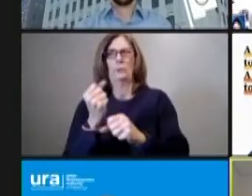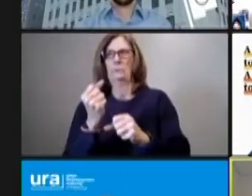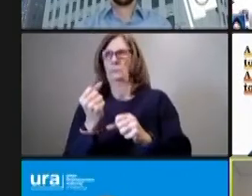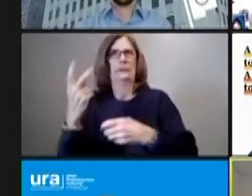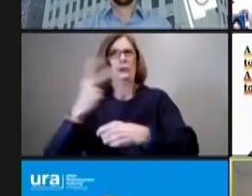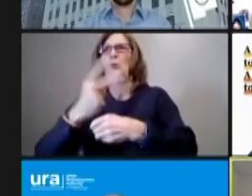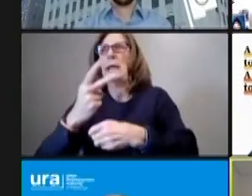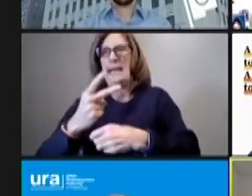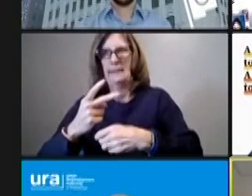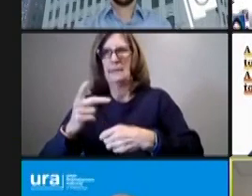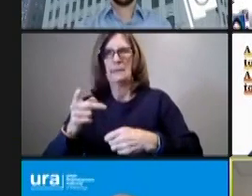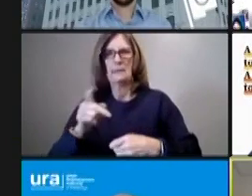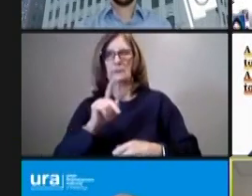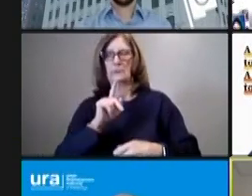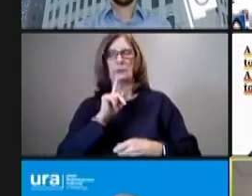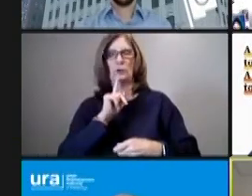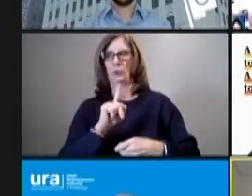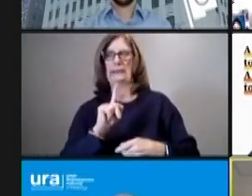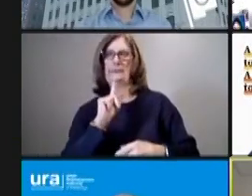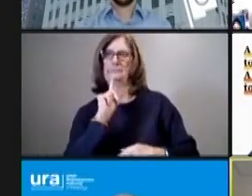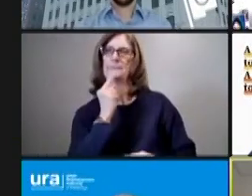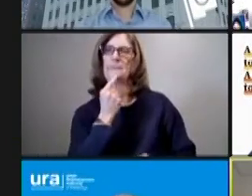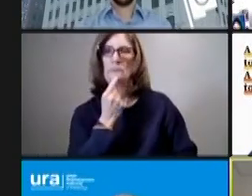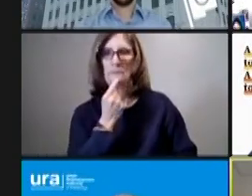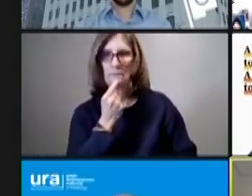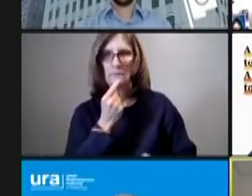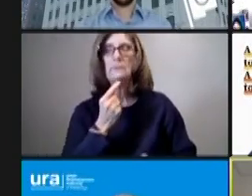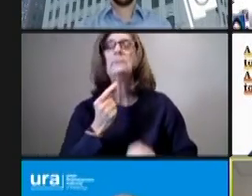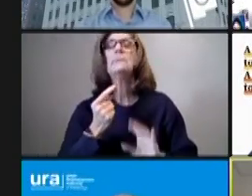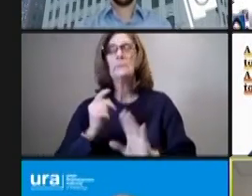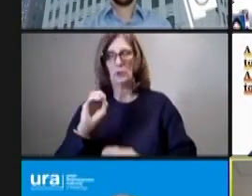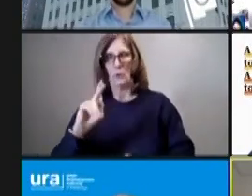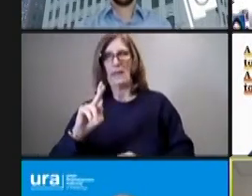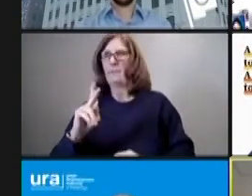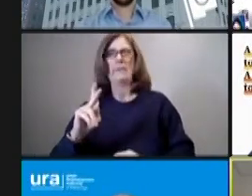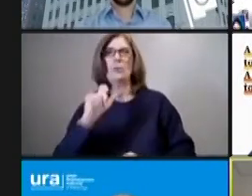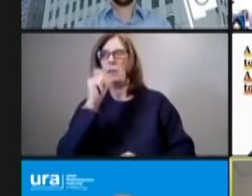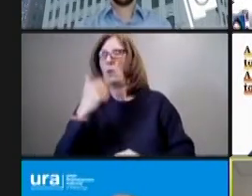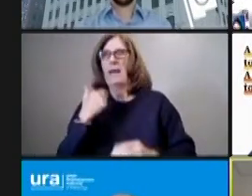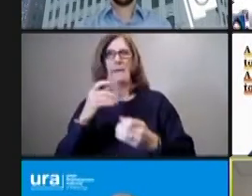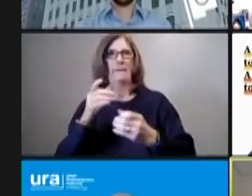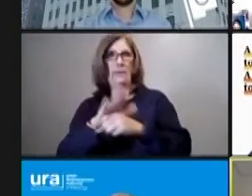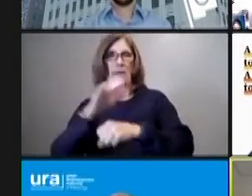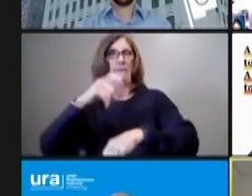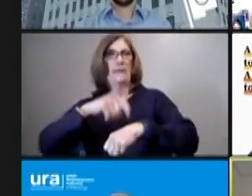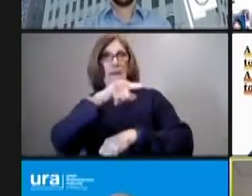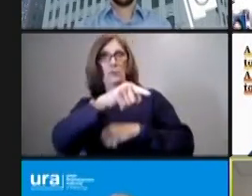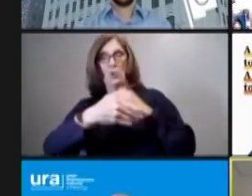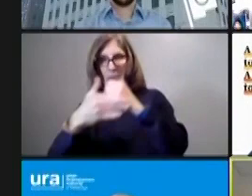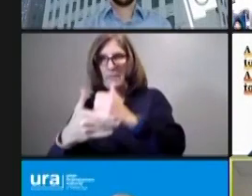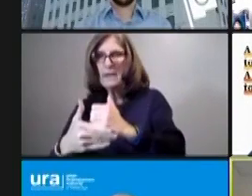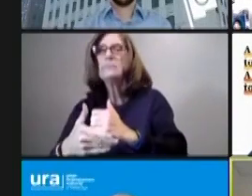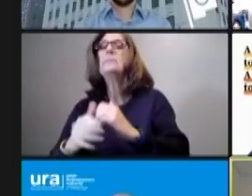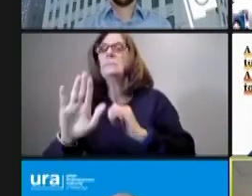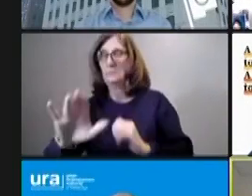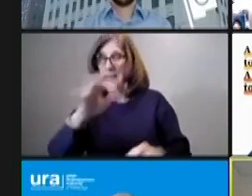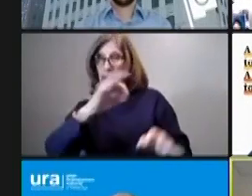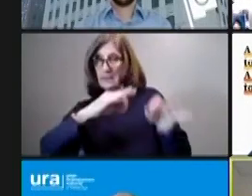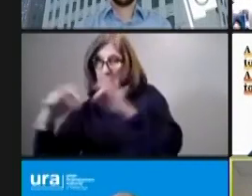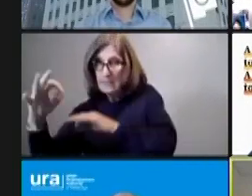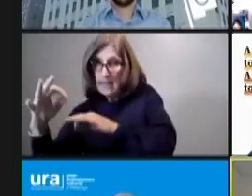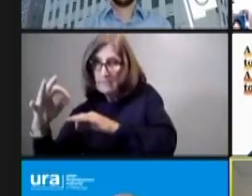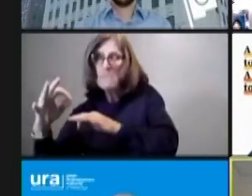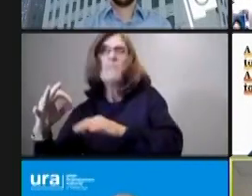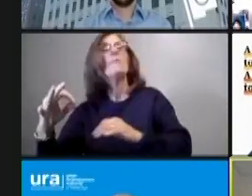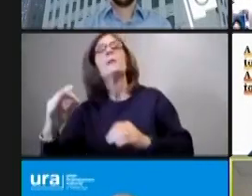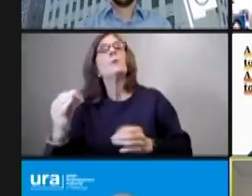situation is urgent to a degree that our program and our system will not be able to help them, we will be able to do a pre-application,